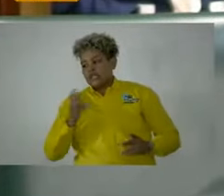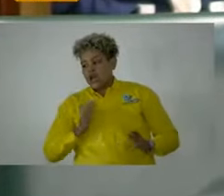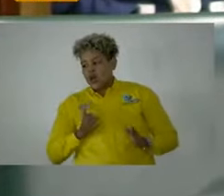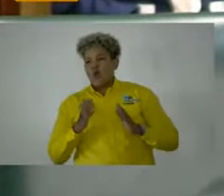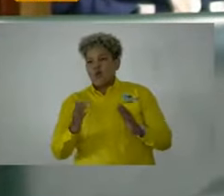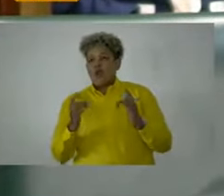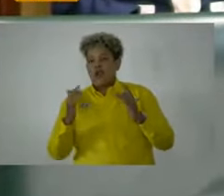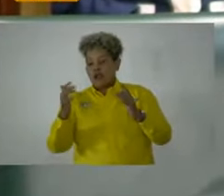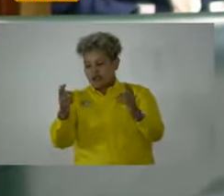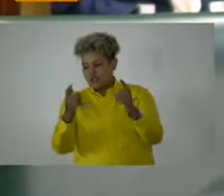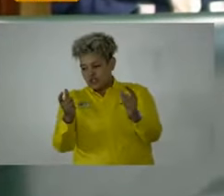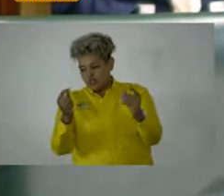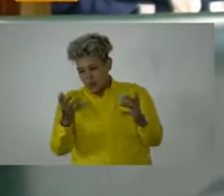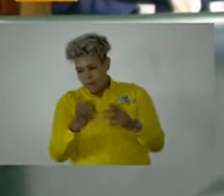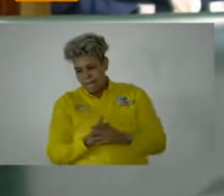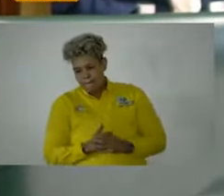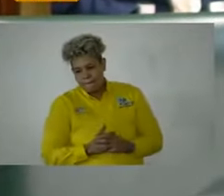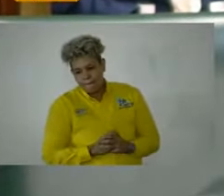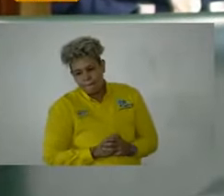to doing it.